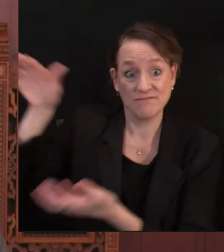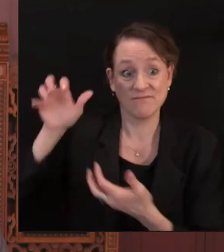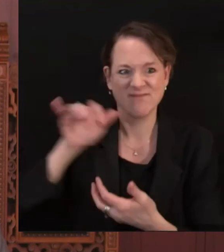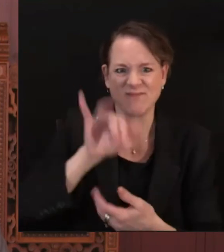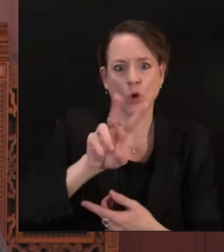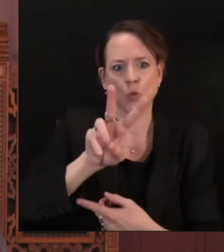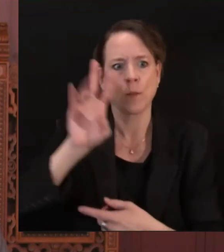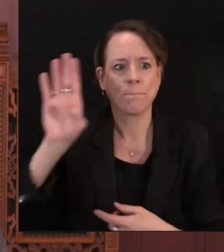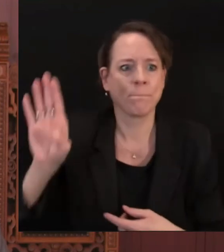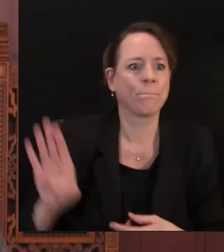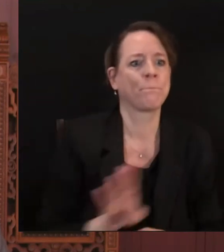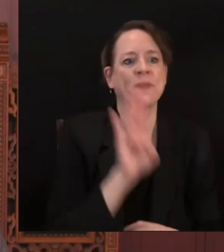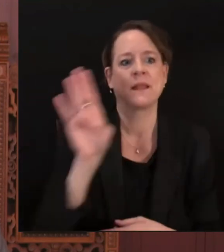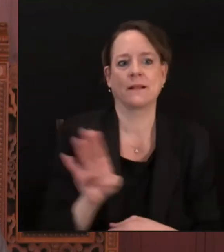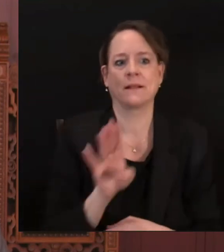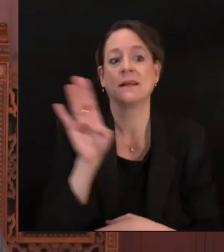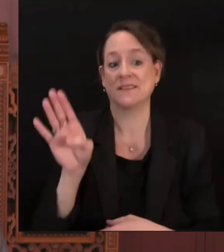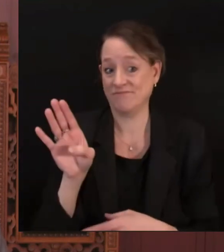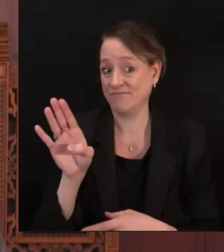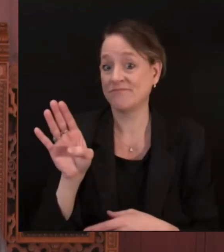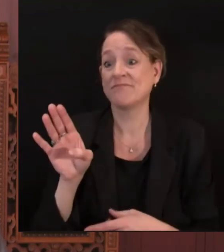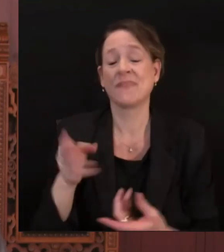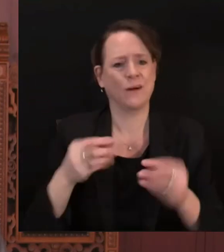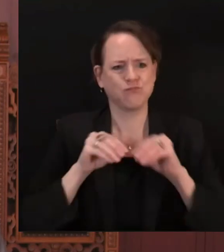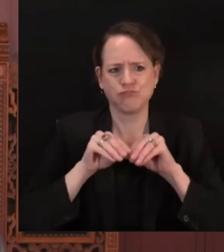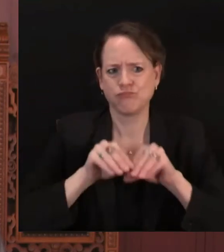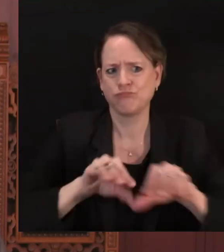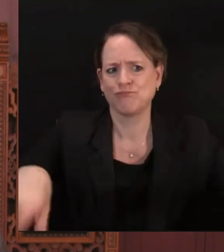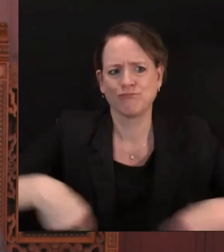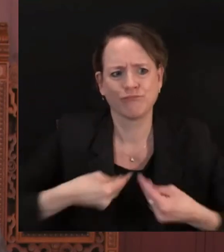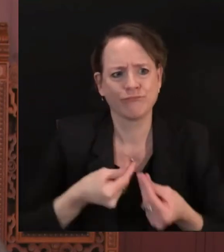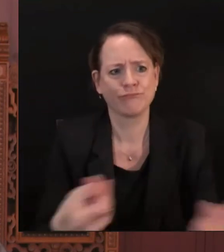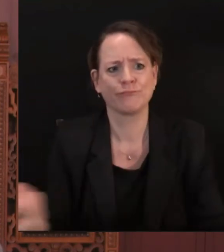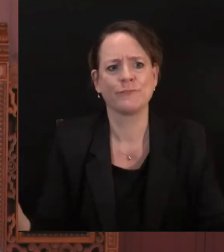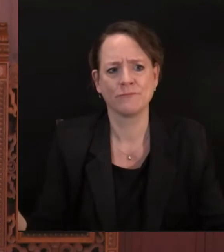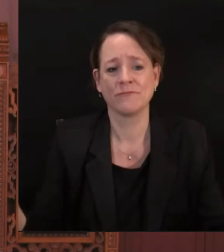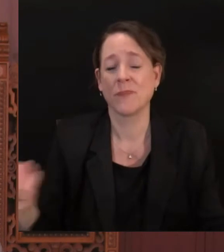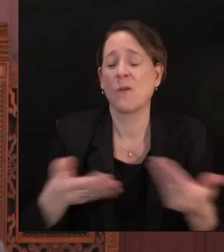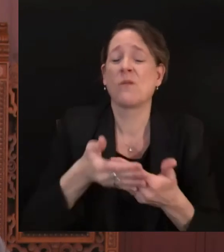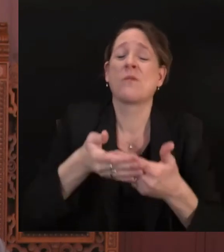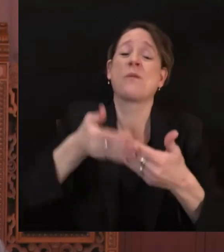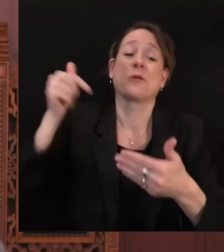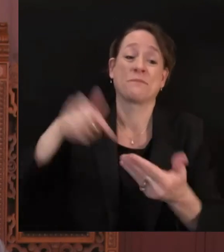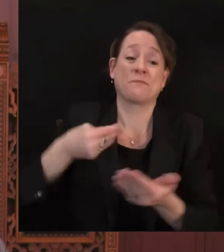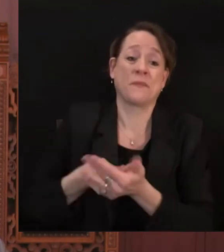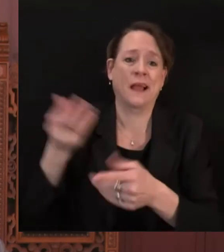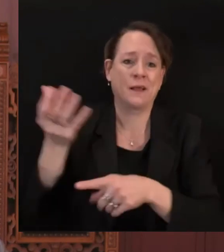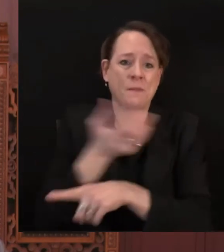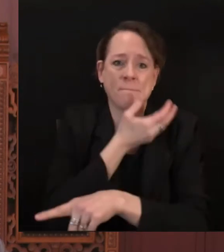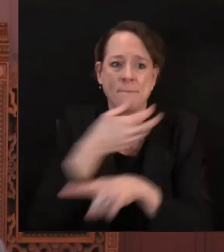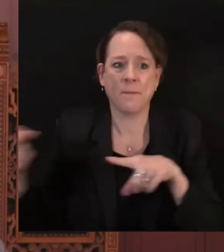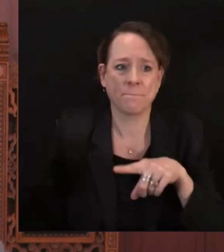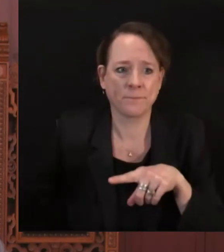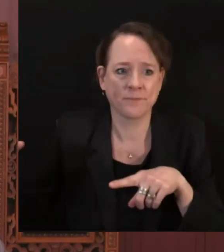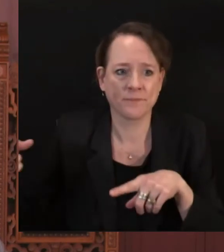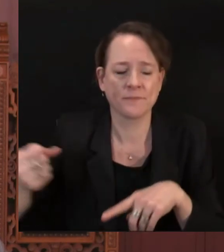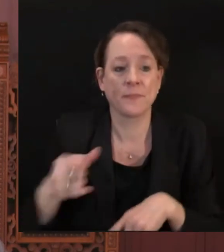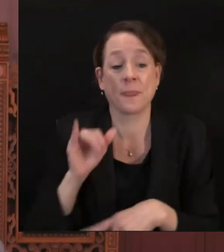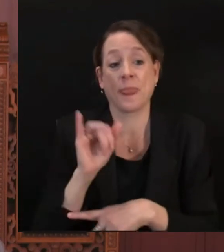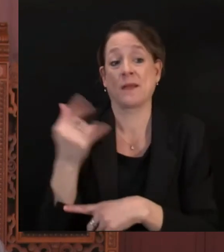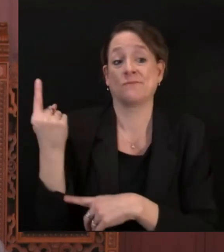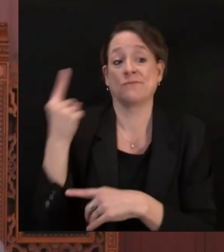of it expended already. So that gives you one small benchmark, but certainly if